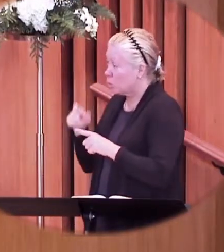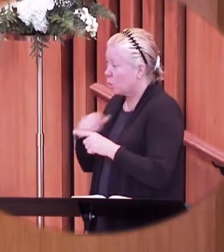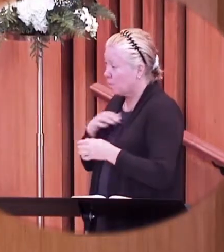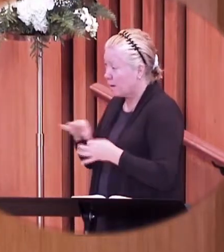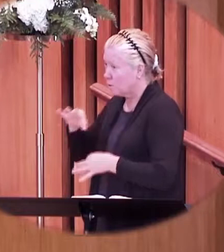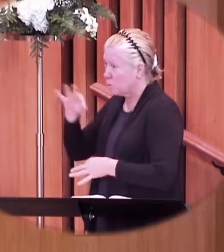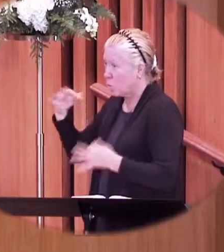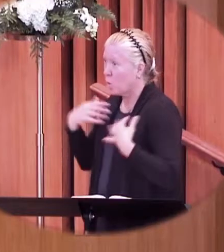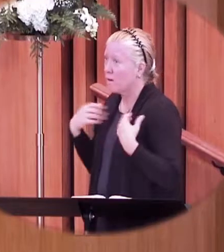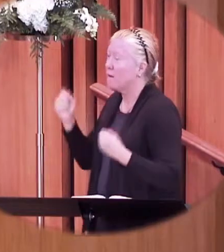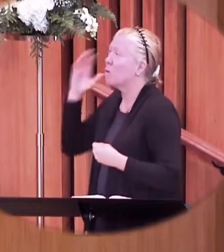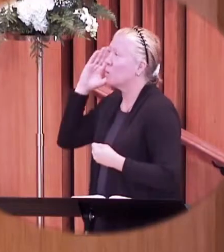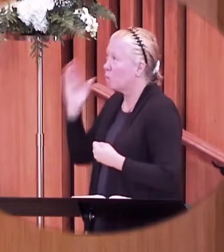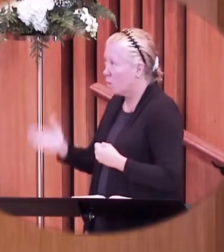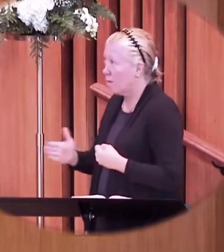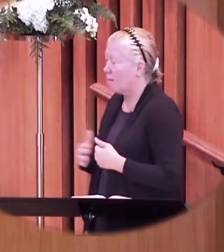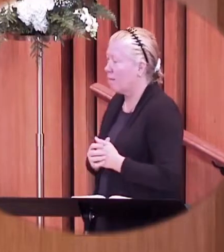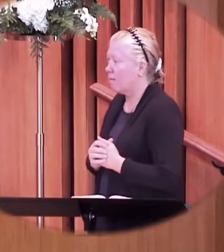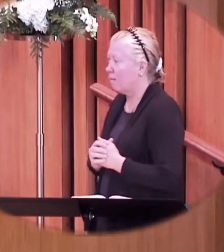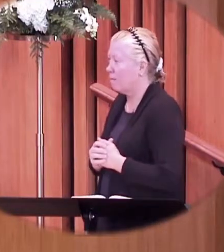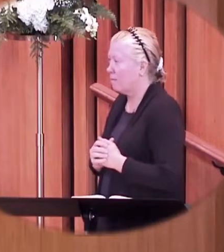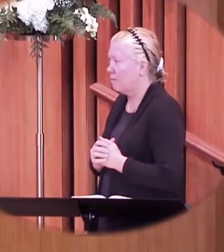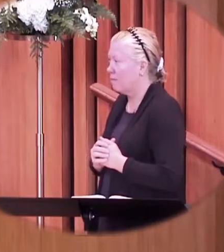word and my soul shall be healed.